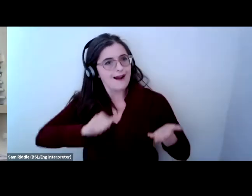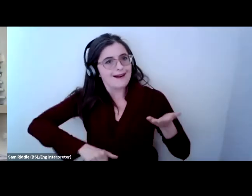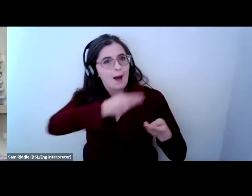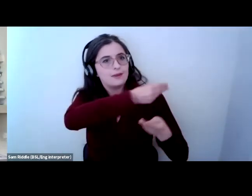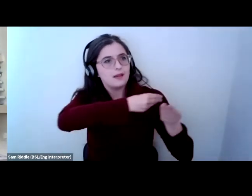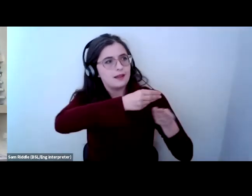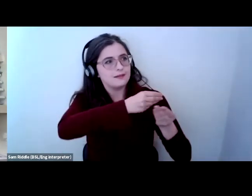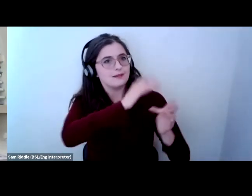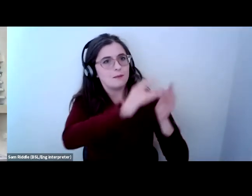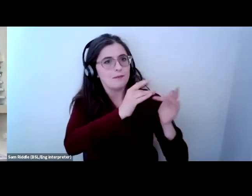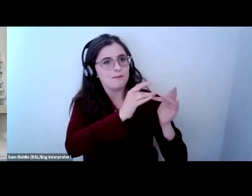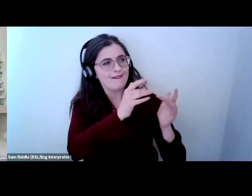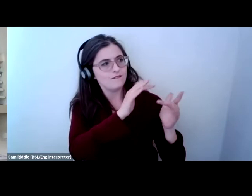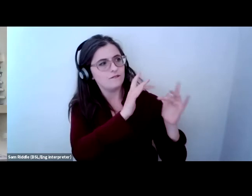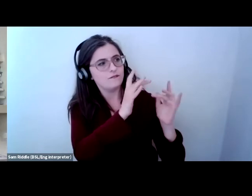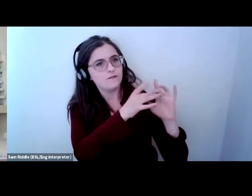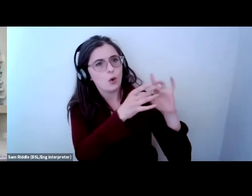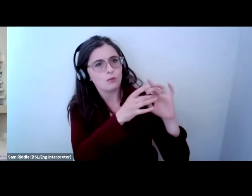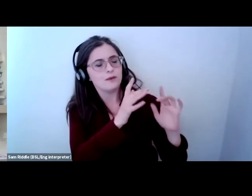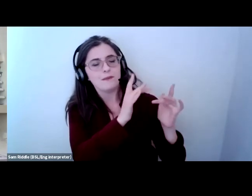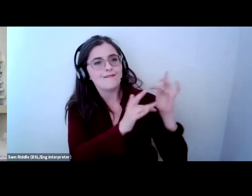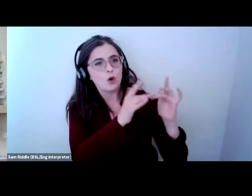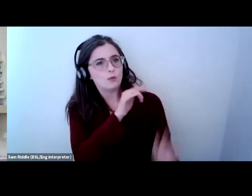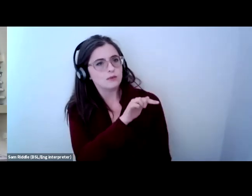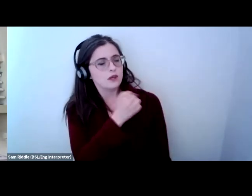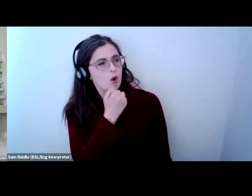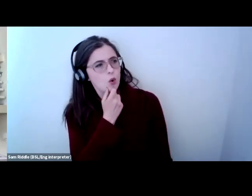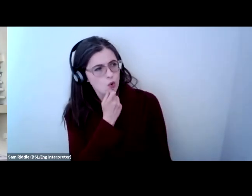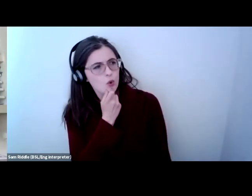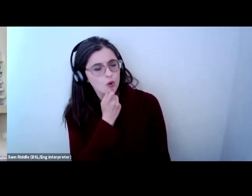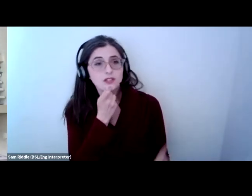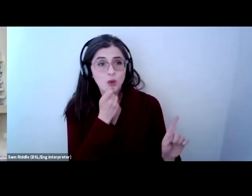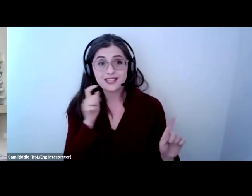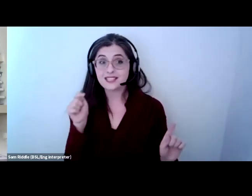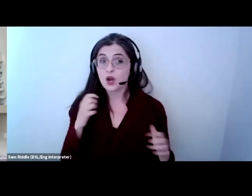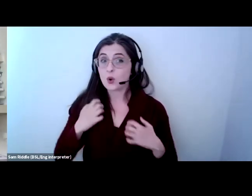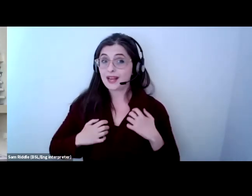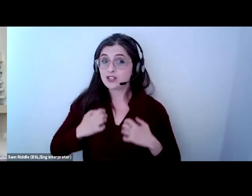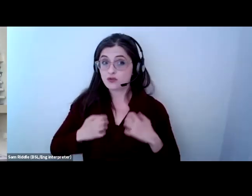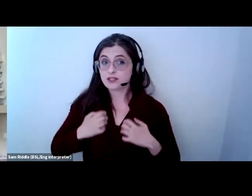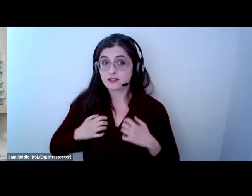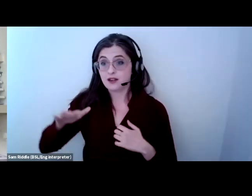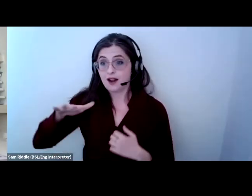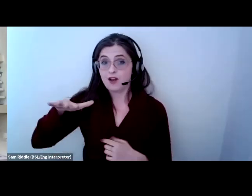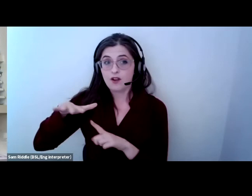really interesting area, but we're still exploring it. And so it's a new area